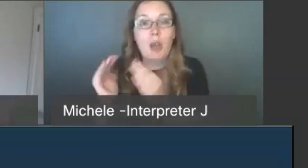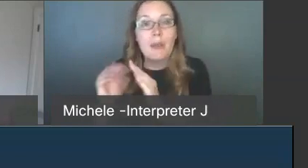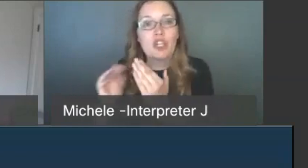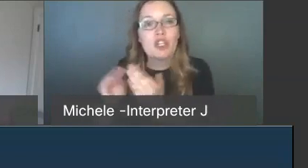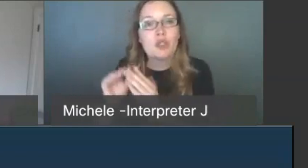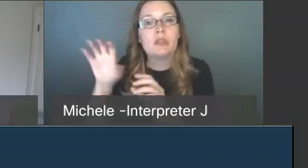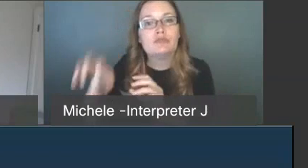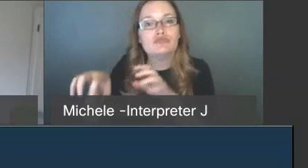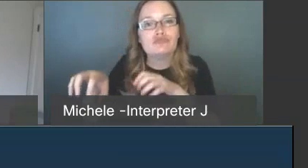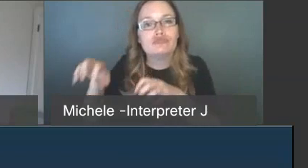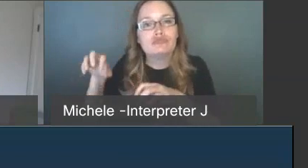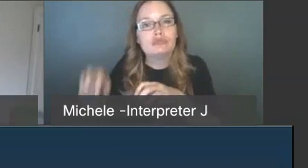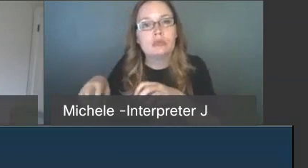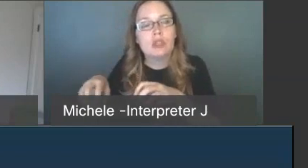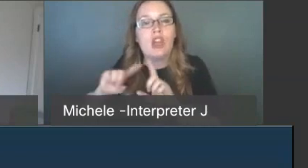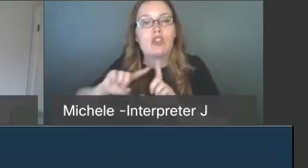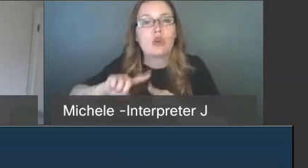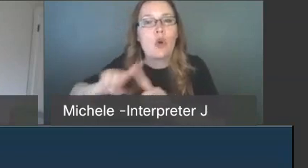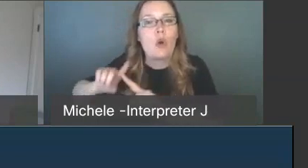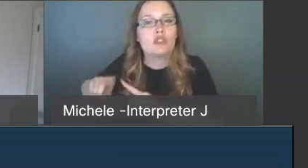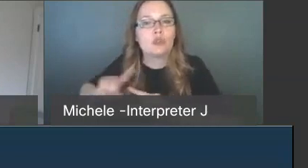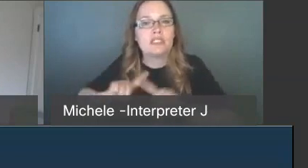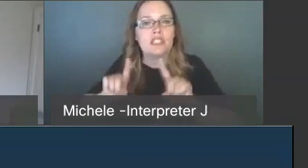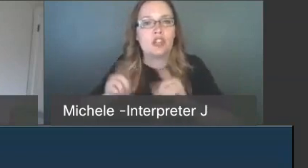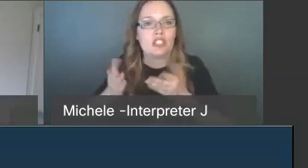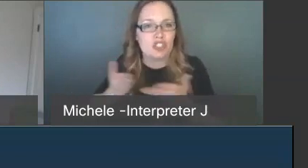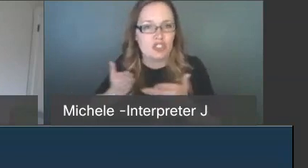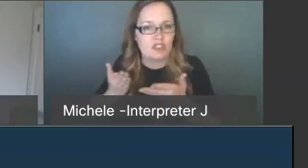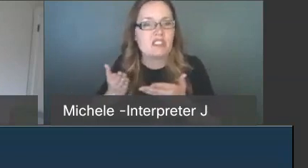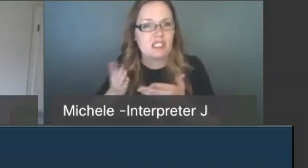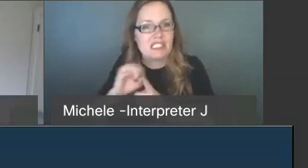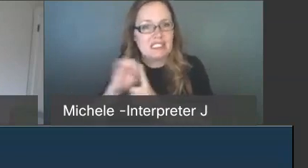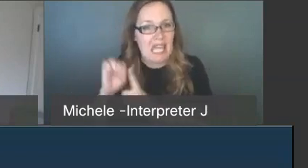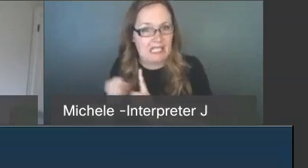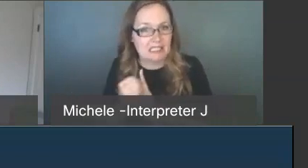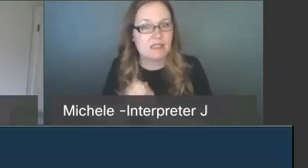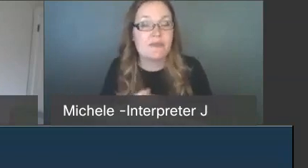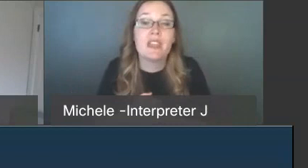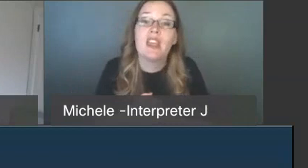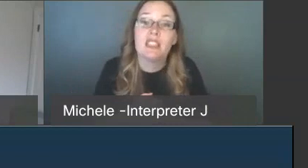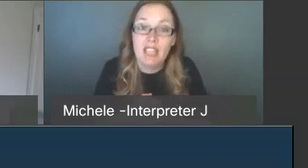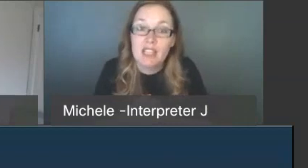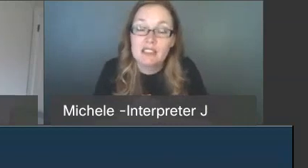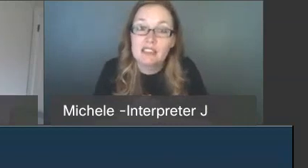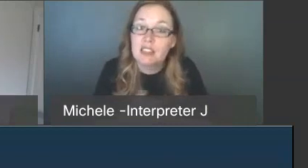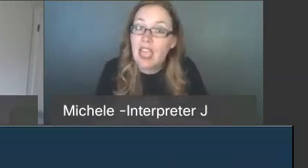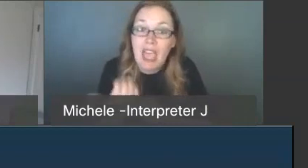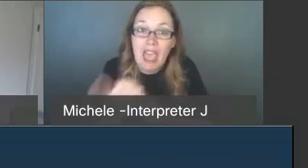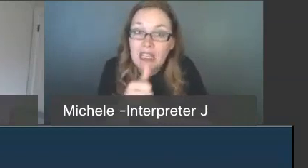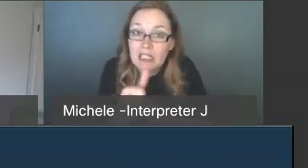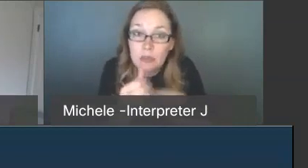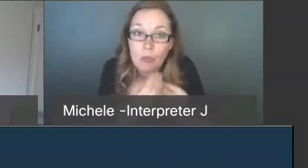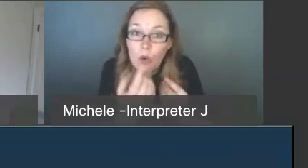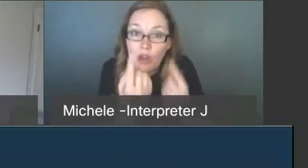somebody who is actually engaging with multiple different services and settings. But yeah, Lisa, I'd welcome any other thoughts you have about